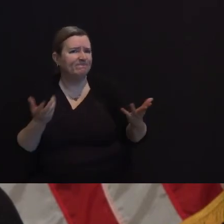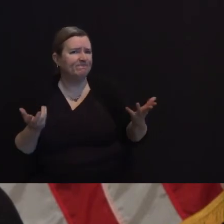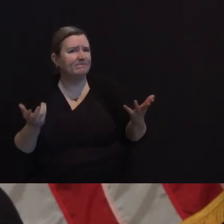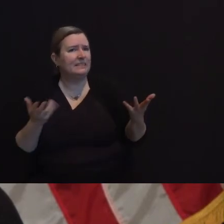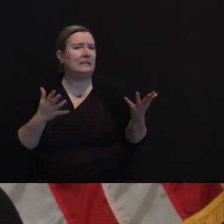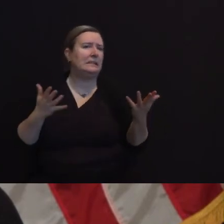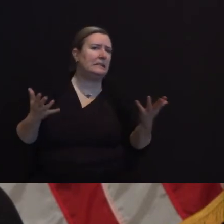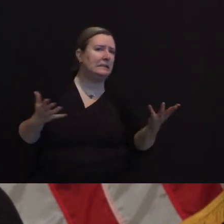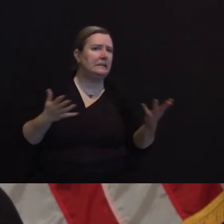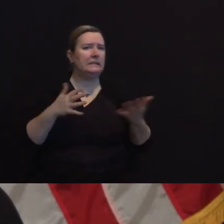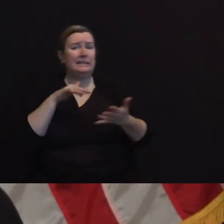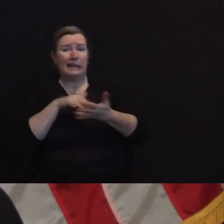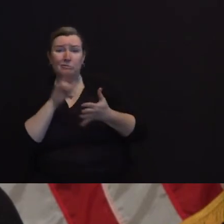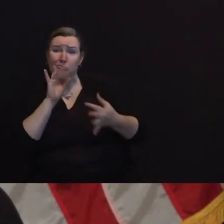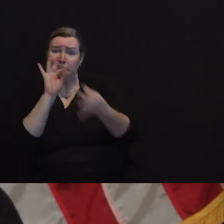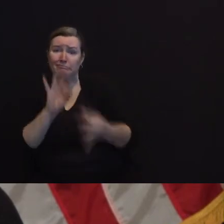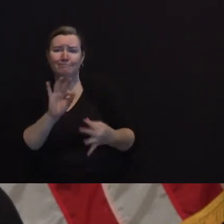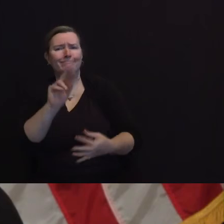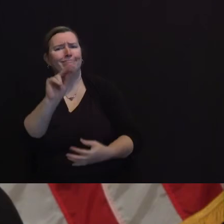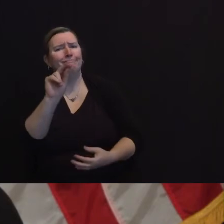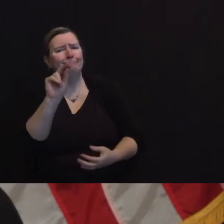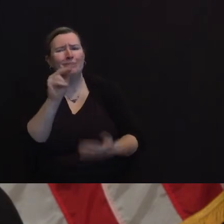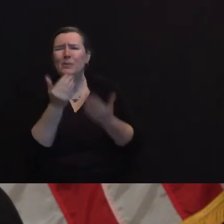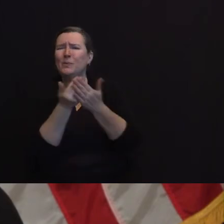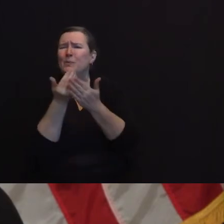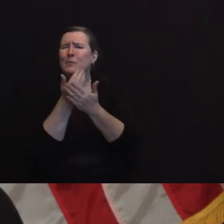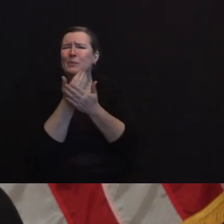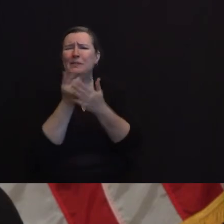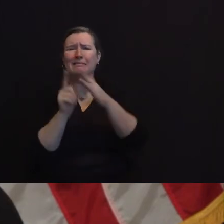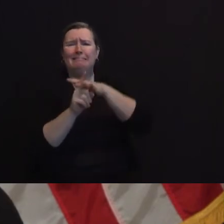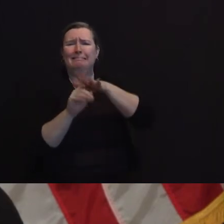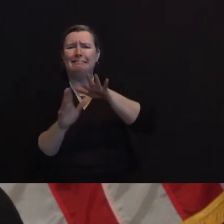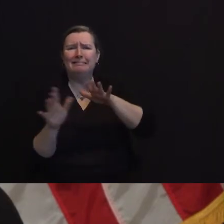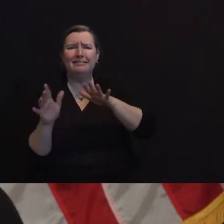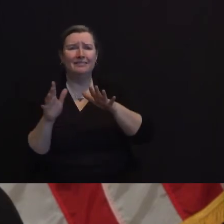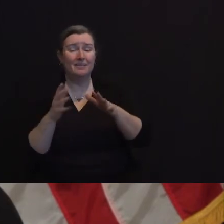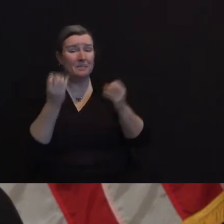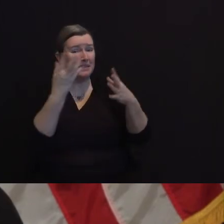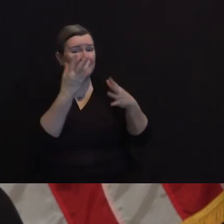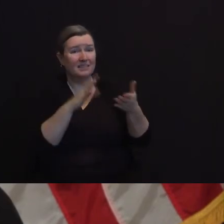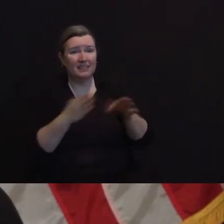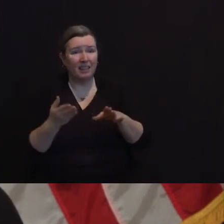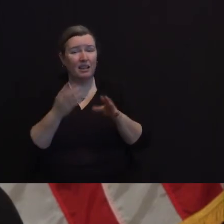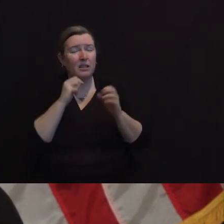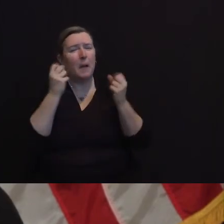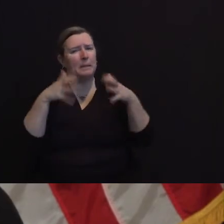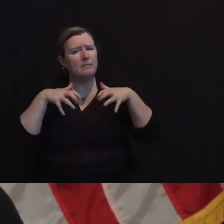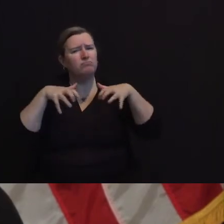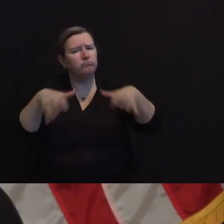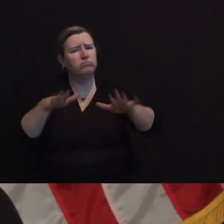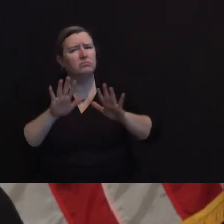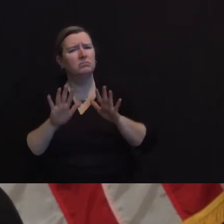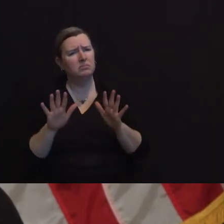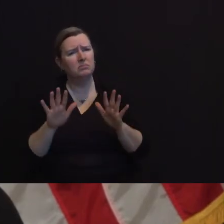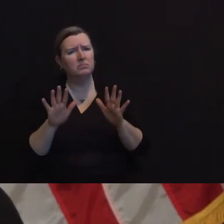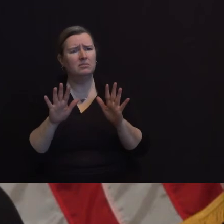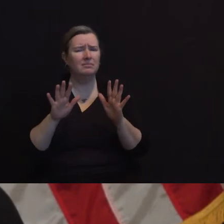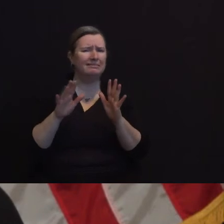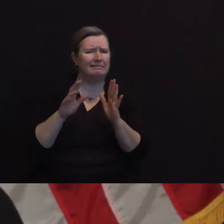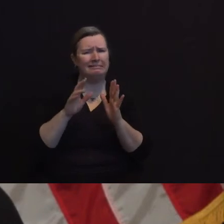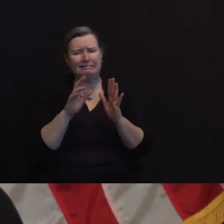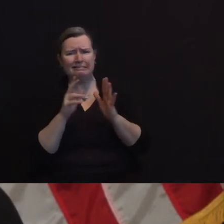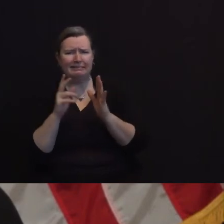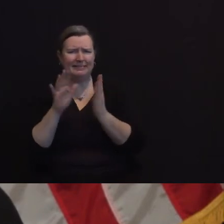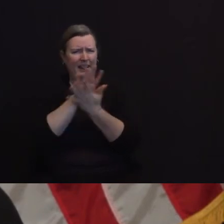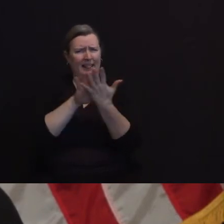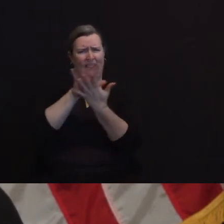studies. It was biased sample, not very many deaths, power calculations, and so on. So it's certainly worrisome,